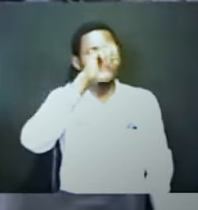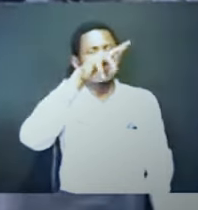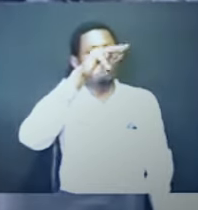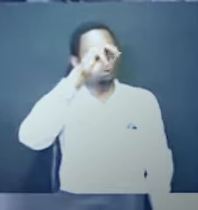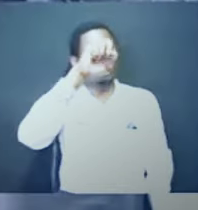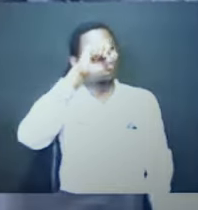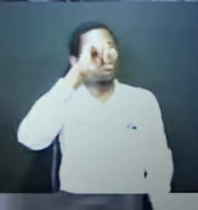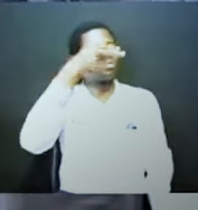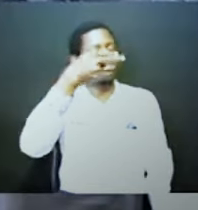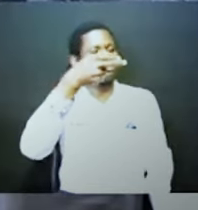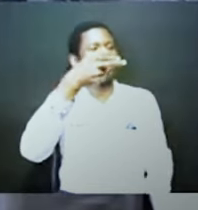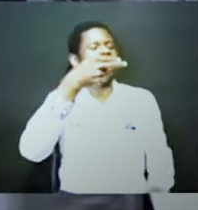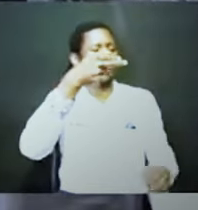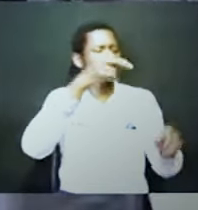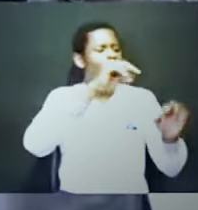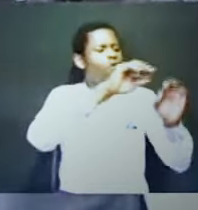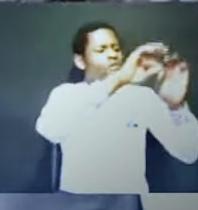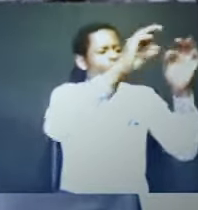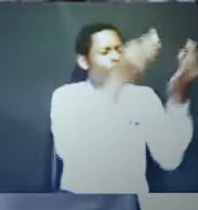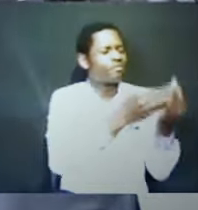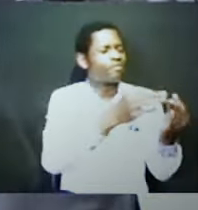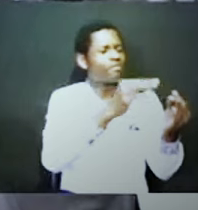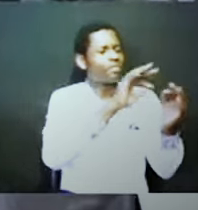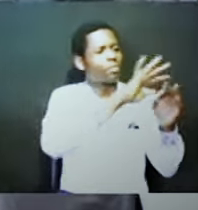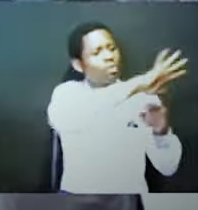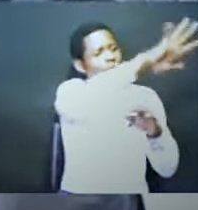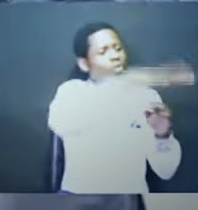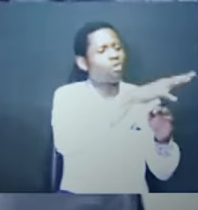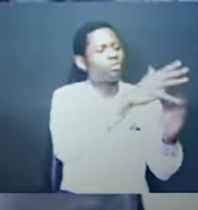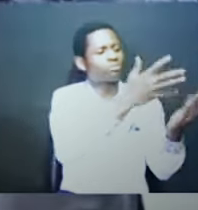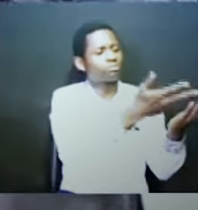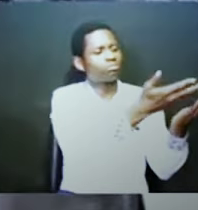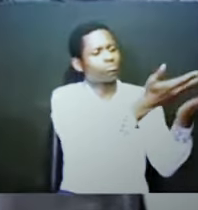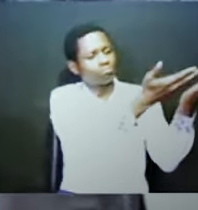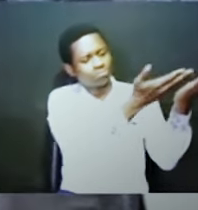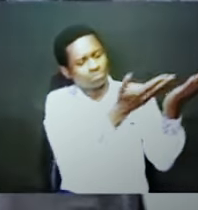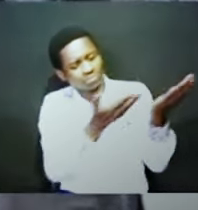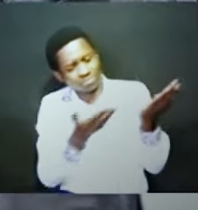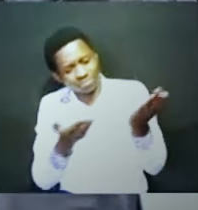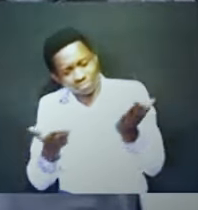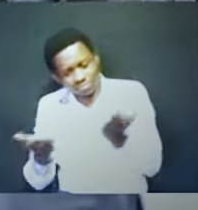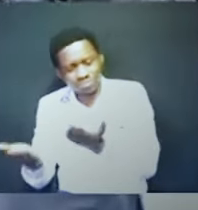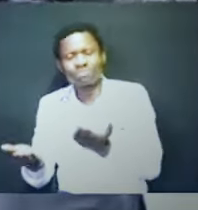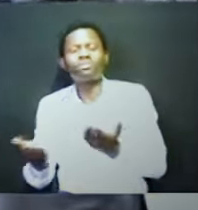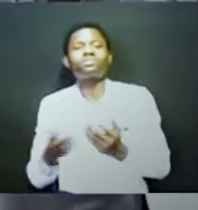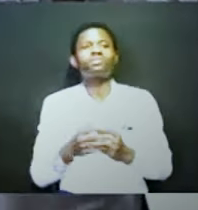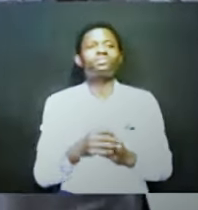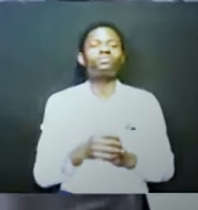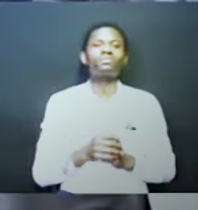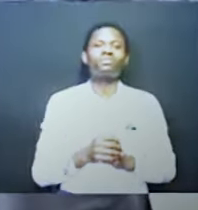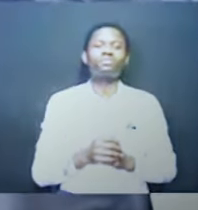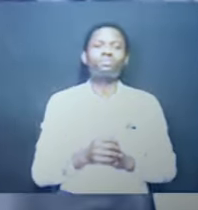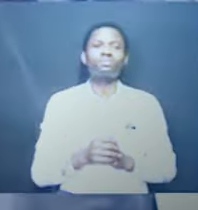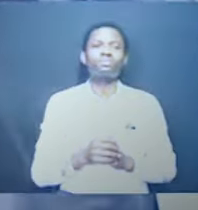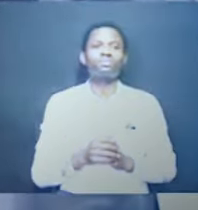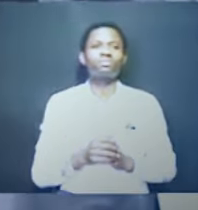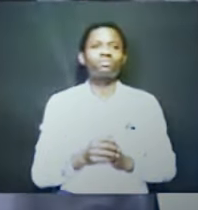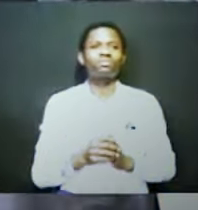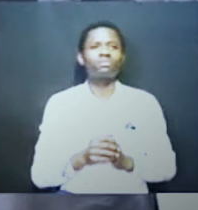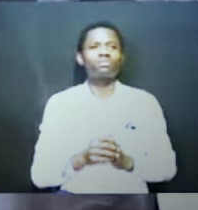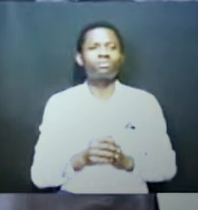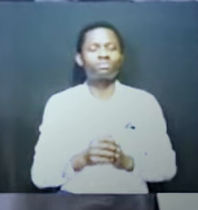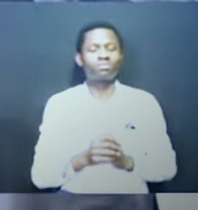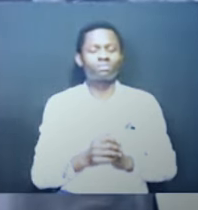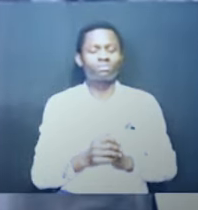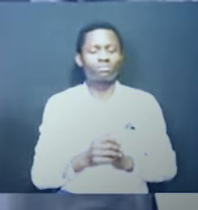whole family of the Rechabites. Ena me kofa ebeze aba Jeremiah ba Hezania ni ninuanom